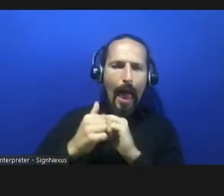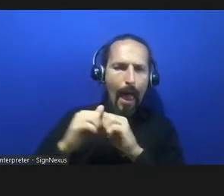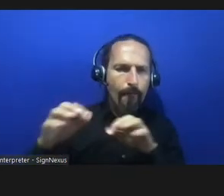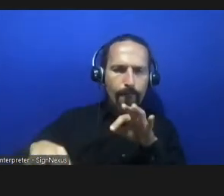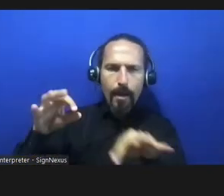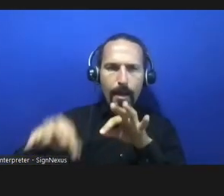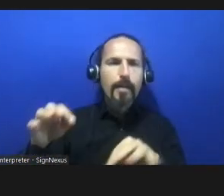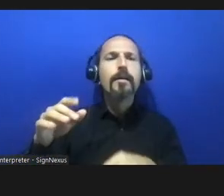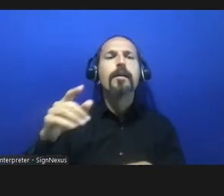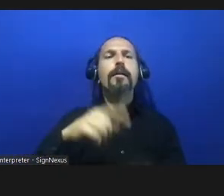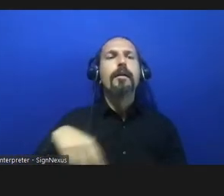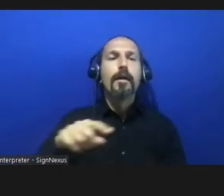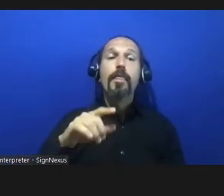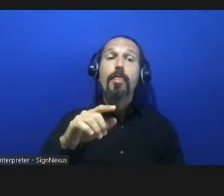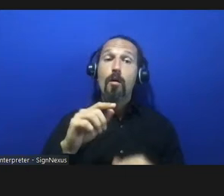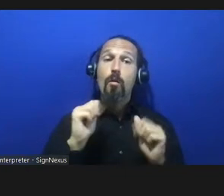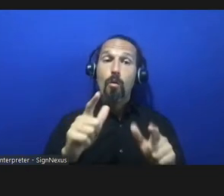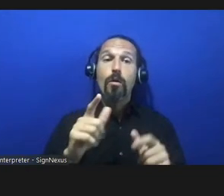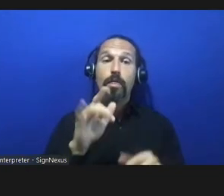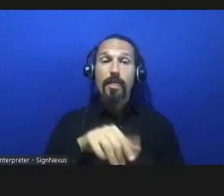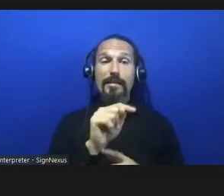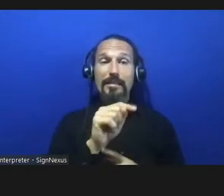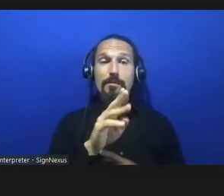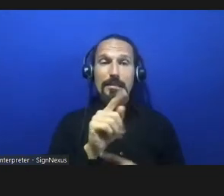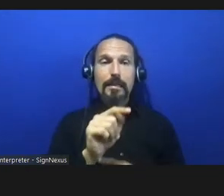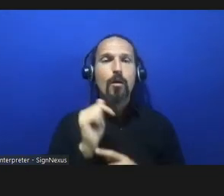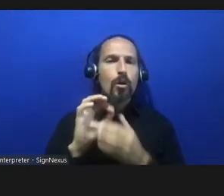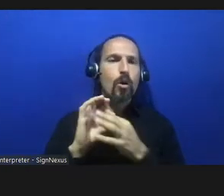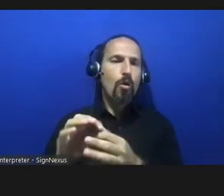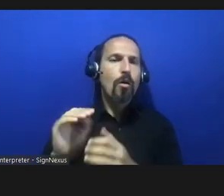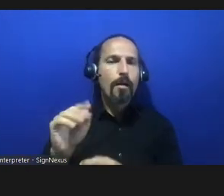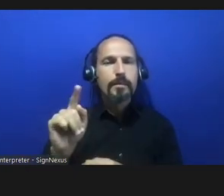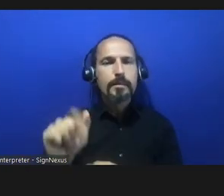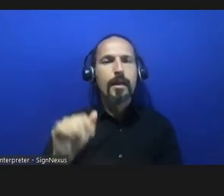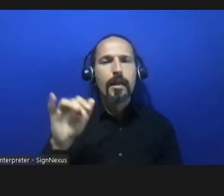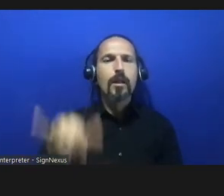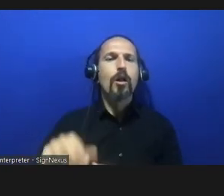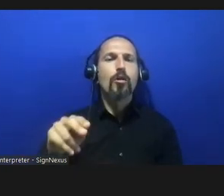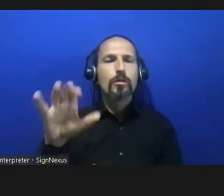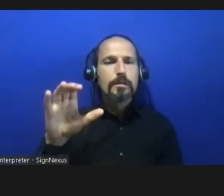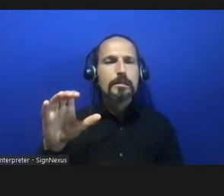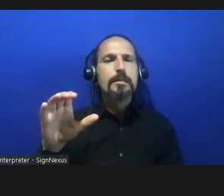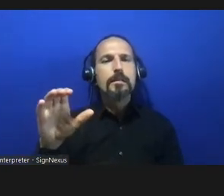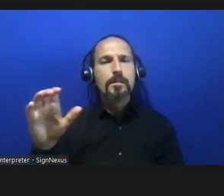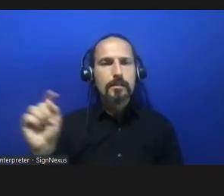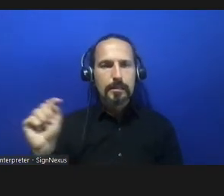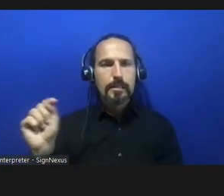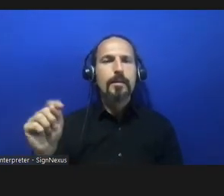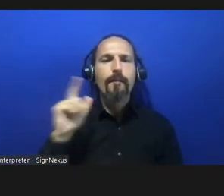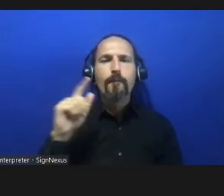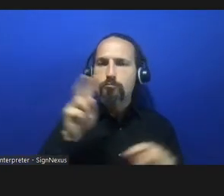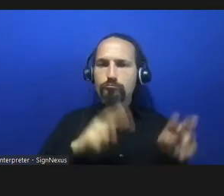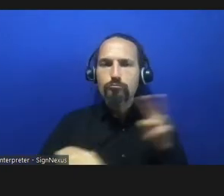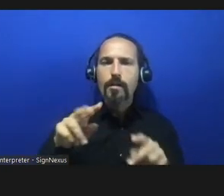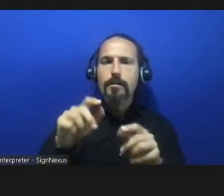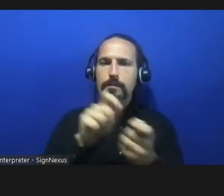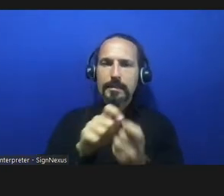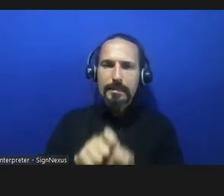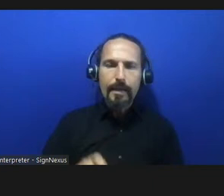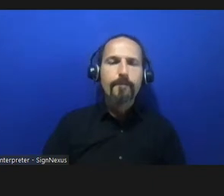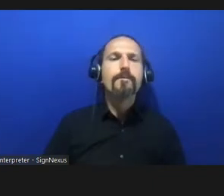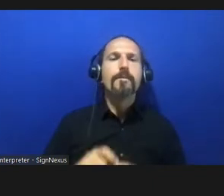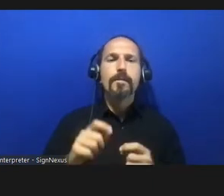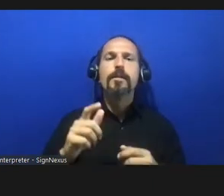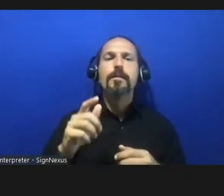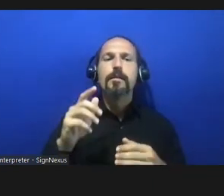in all the tolling scenarios tbta will coordinate with mta's new york city transit to implement monitoring plans with specific thresholds at the